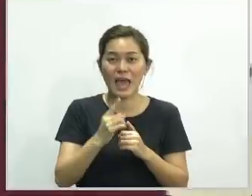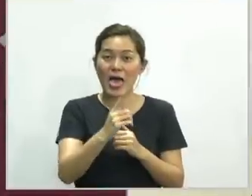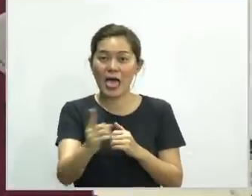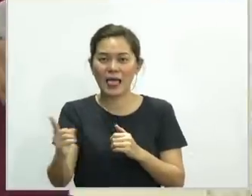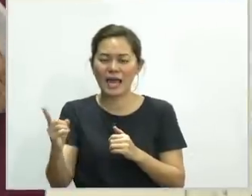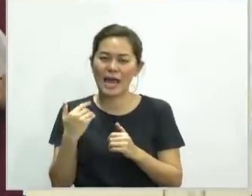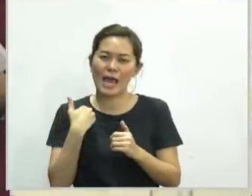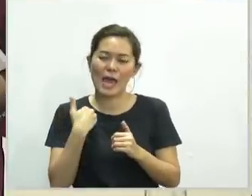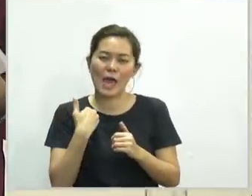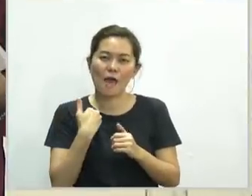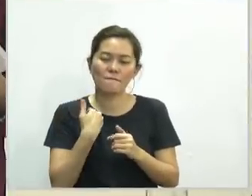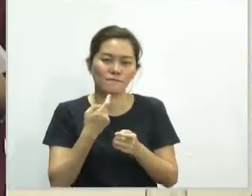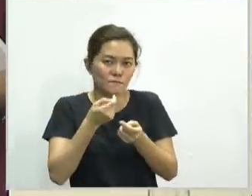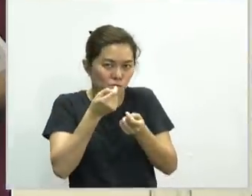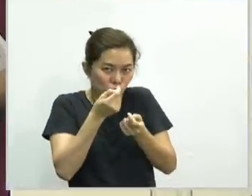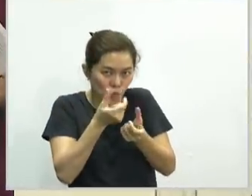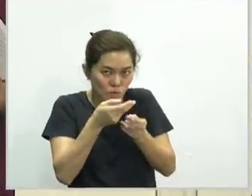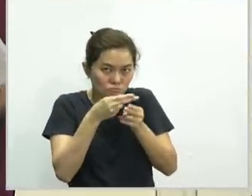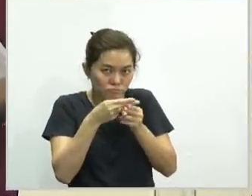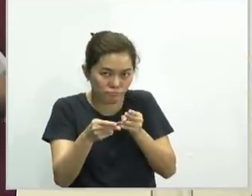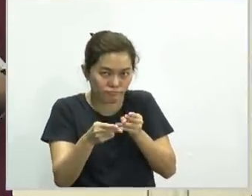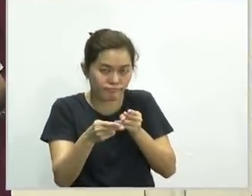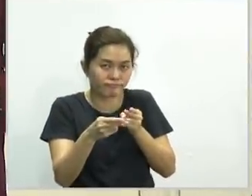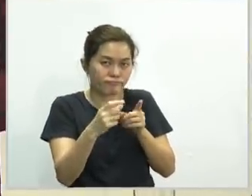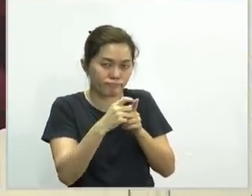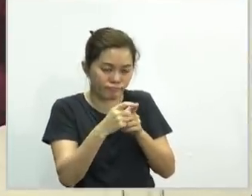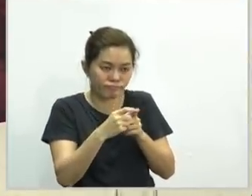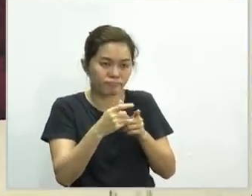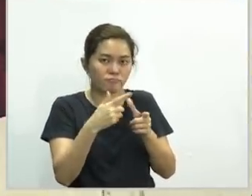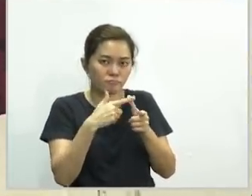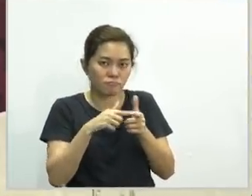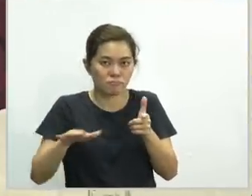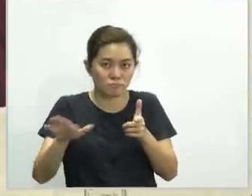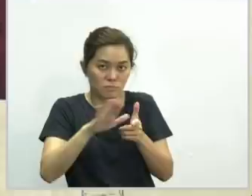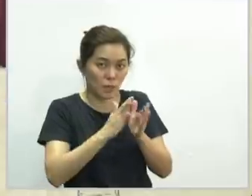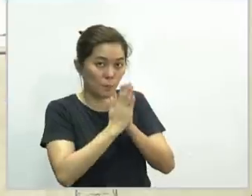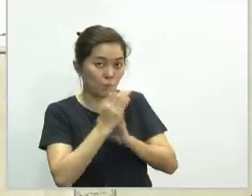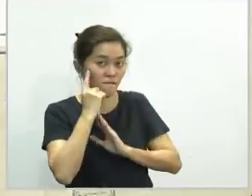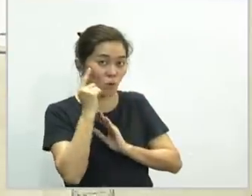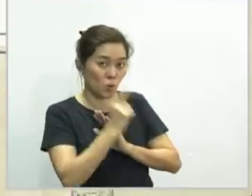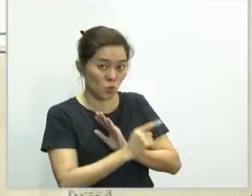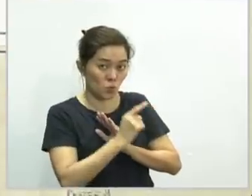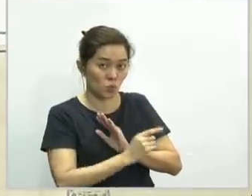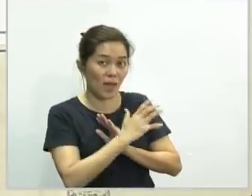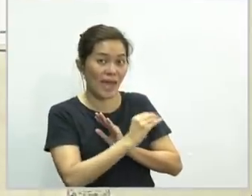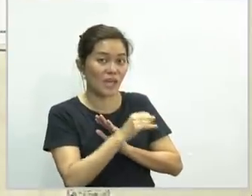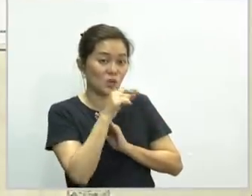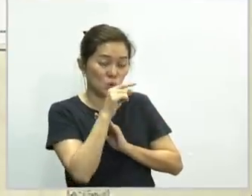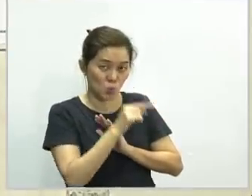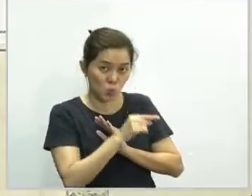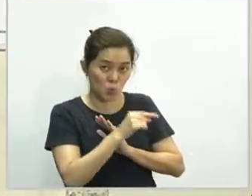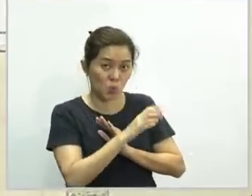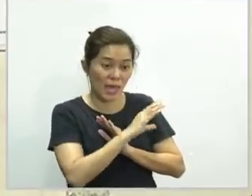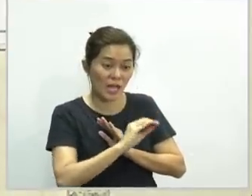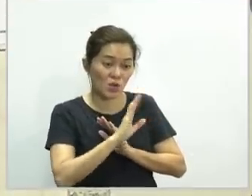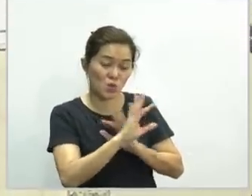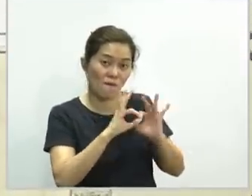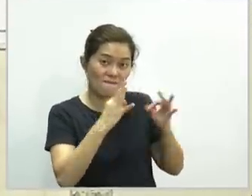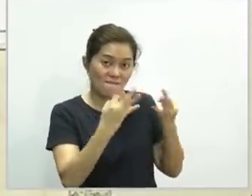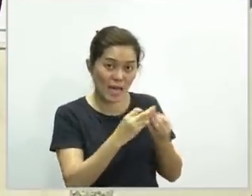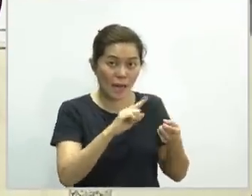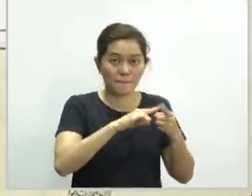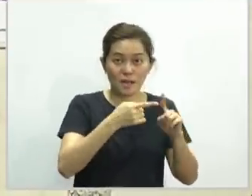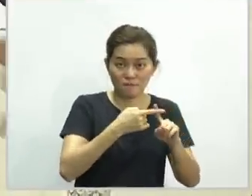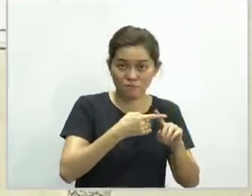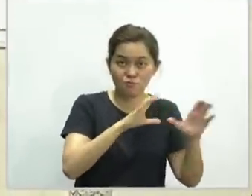have a very brief word with you, and they're going to say a prayer for you. And then you and your family and